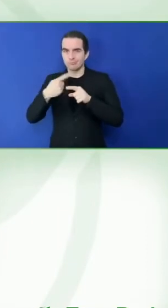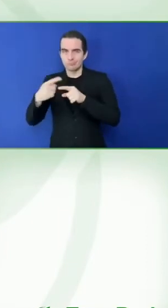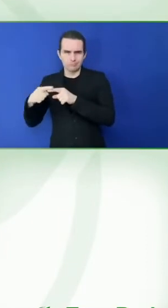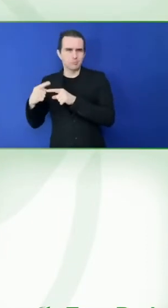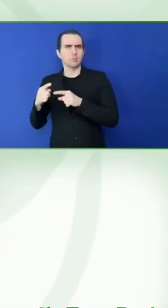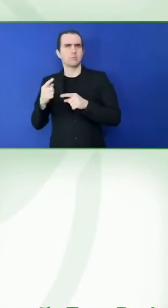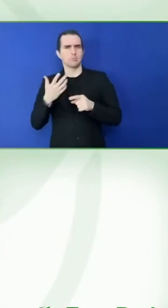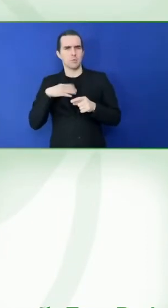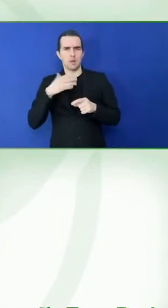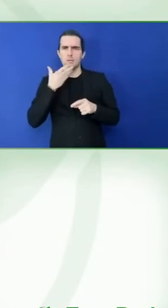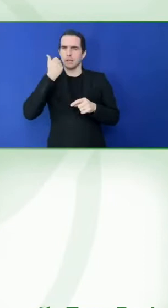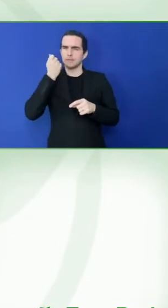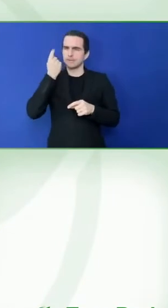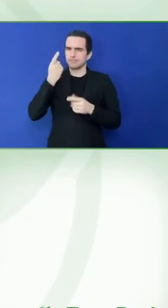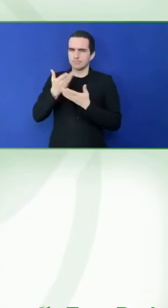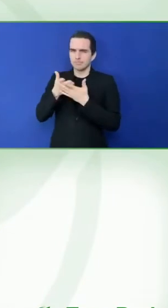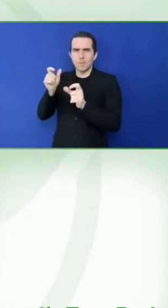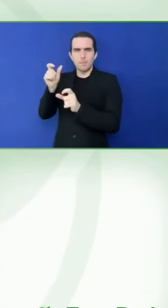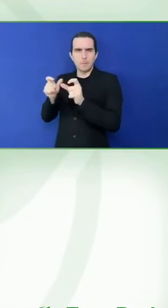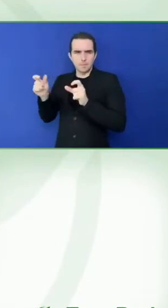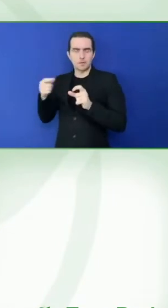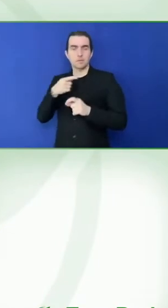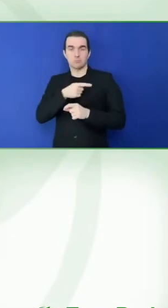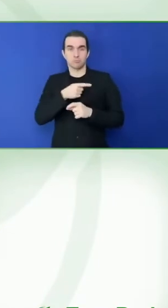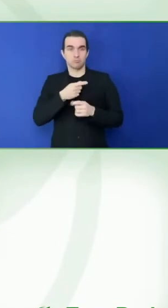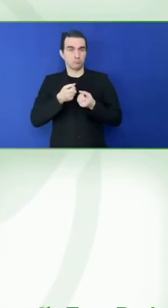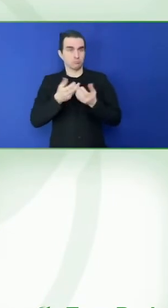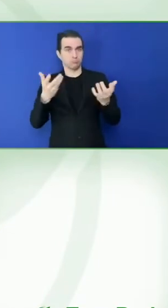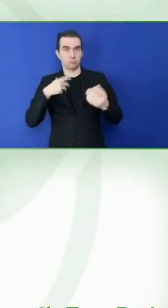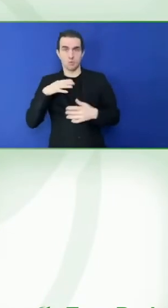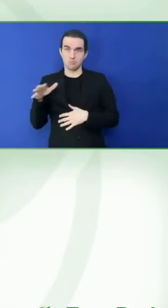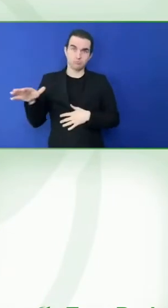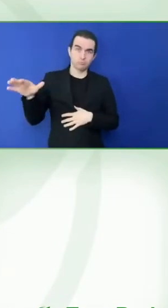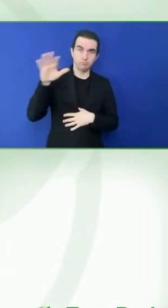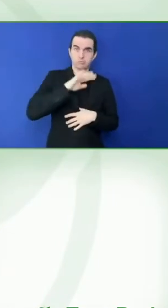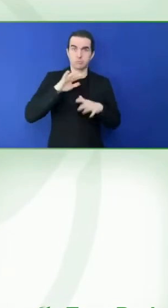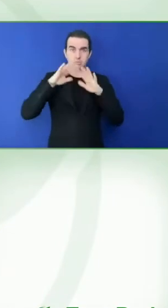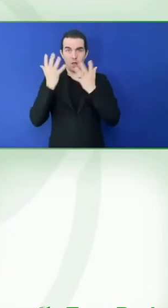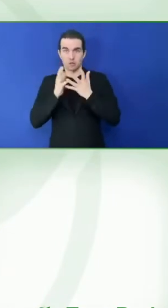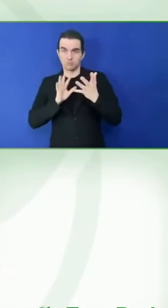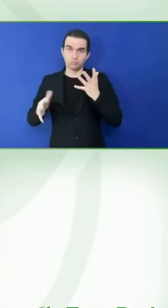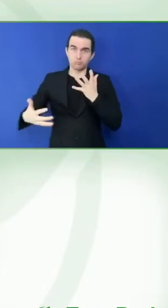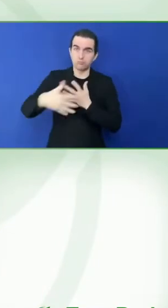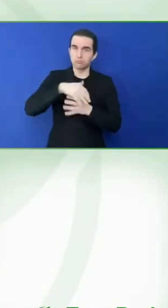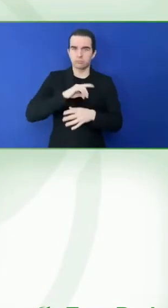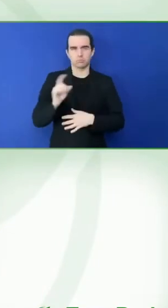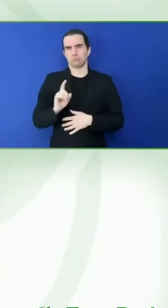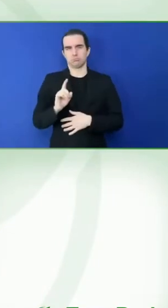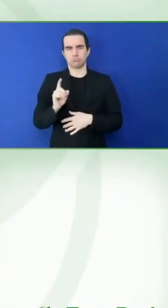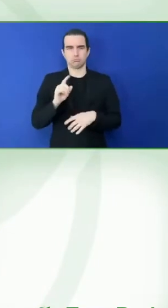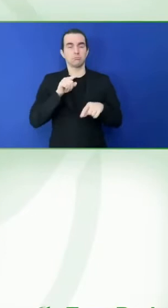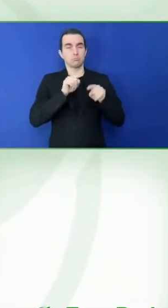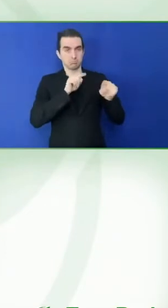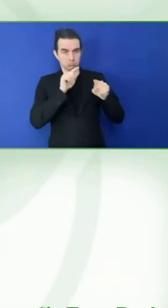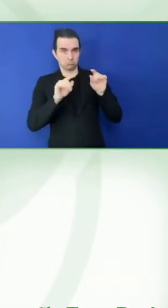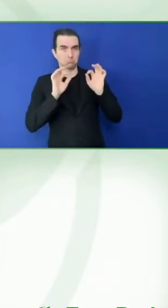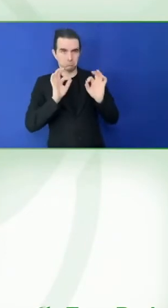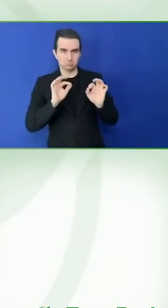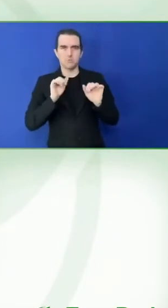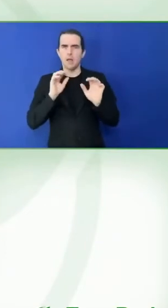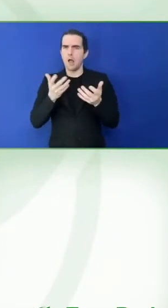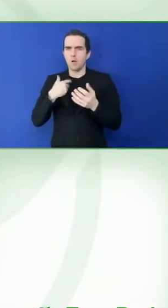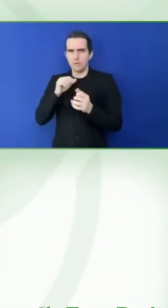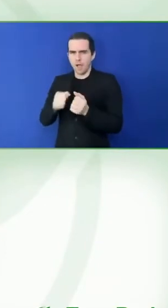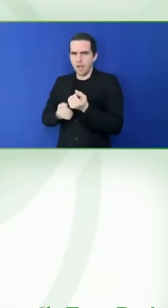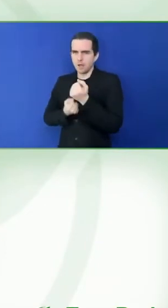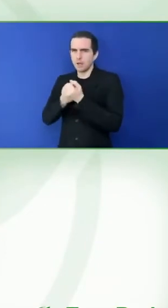redone, refactored, to meet the needs of the people of the community in these countries? And we want to lean and partner with the